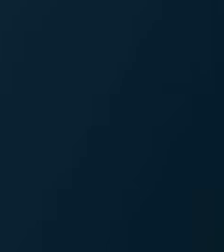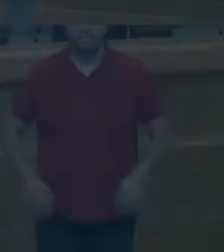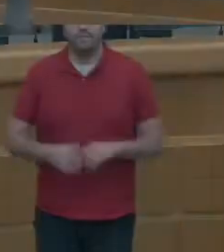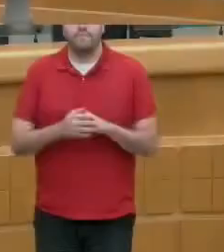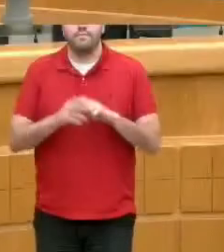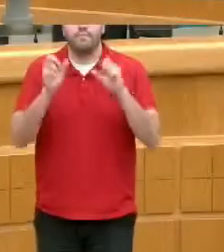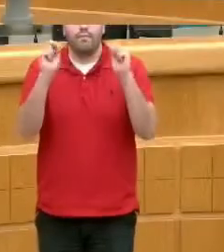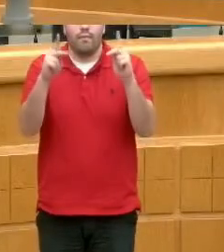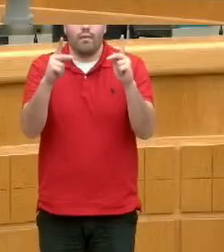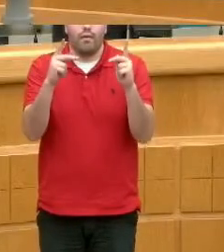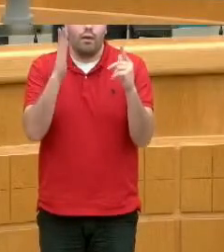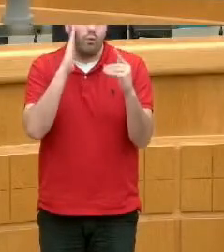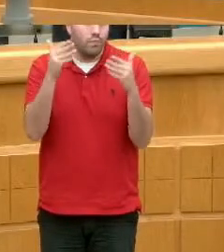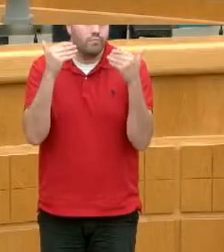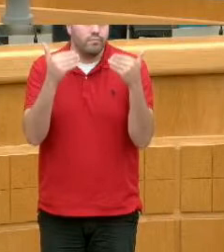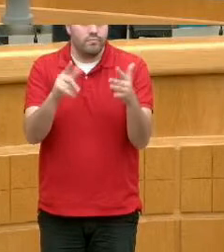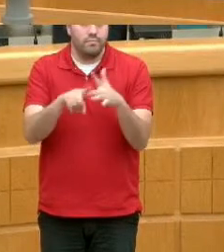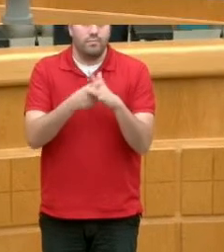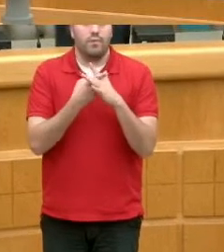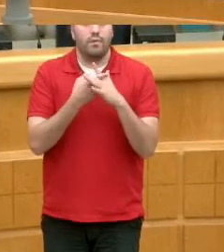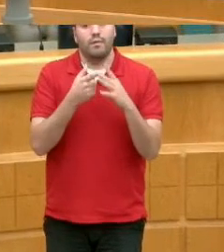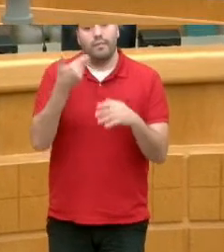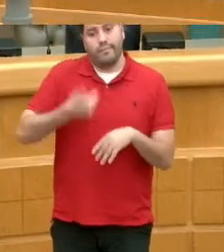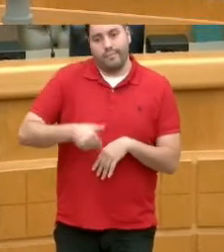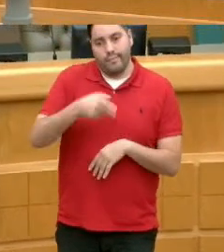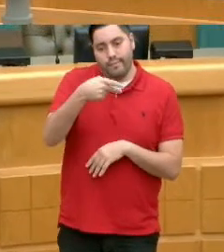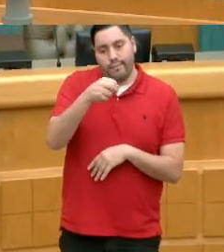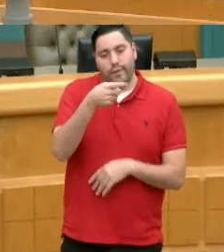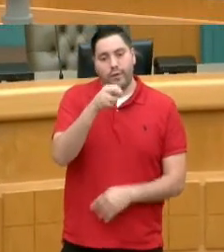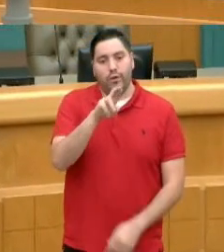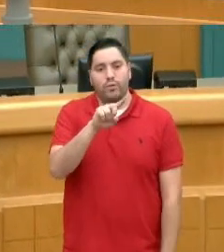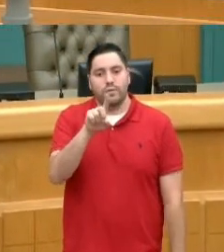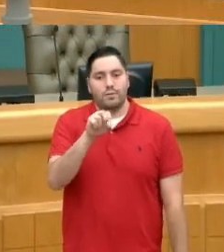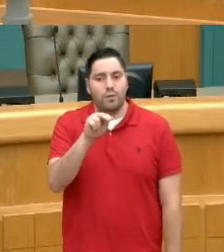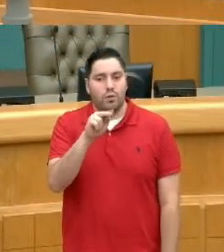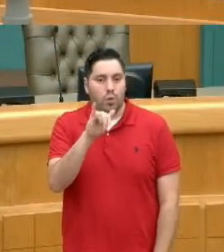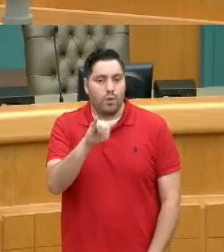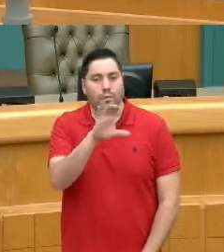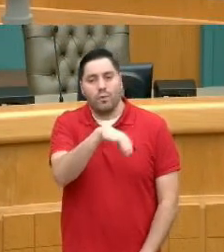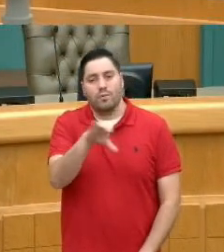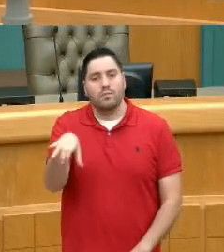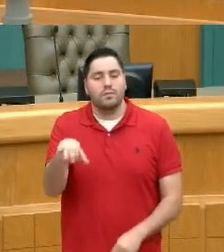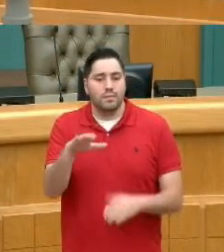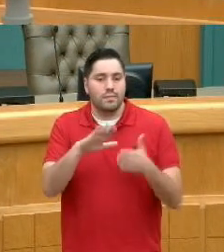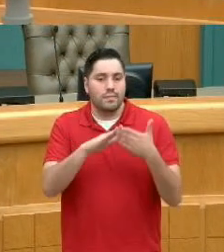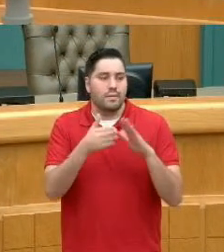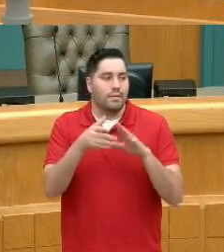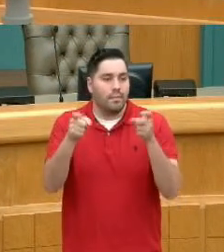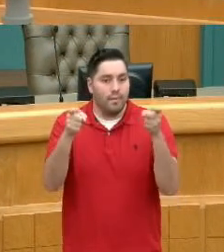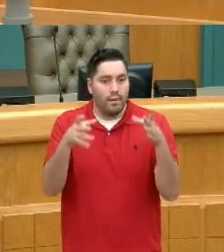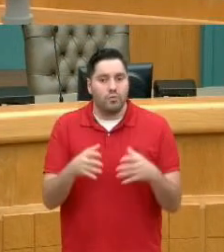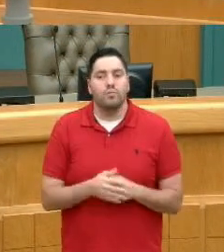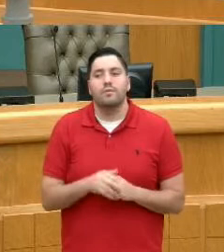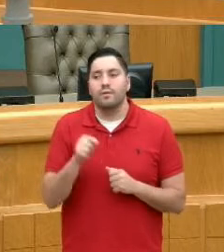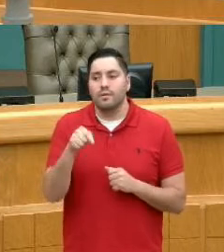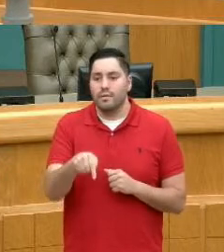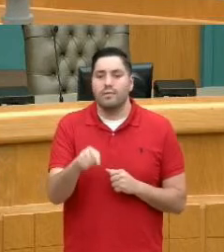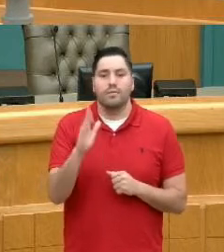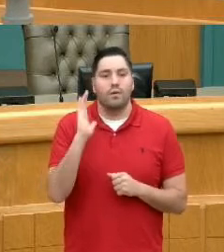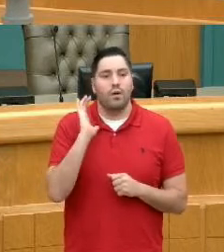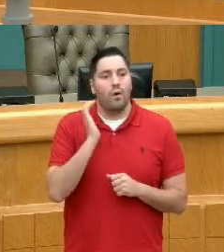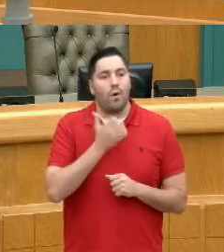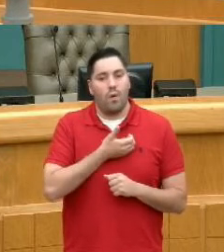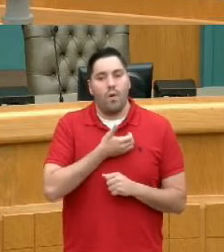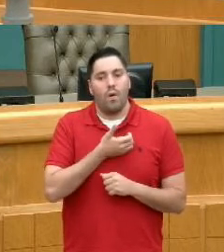Okay, we're going to begin our press briefing. My name is Peter Zanoni. I'm Corpus Christi City Manager, and this is our joint City of Corpus